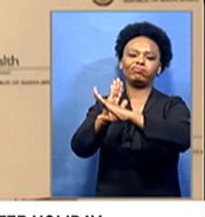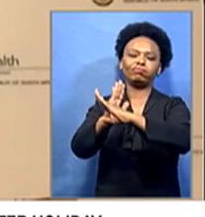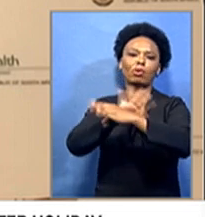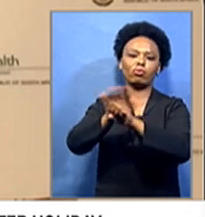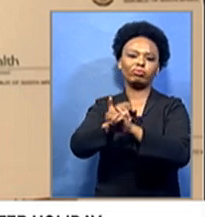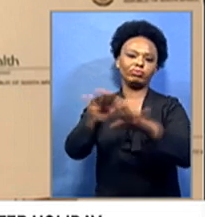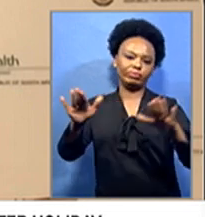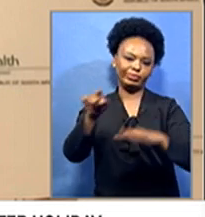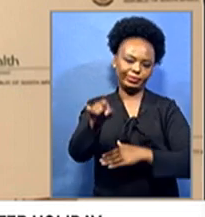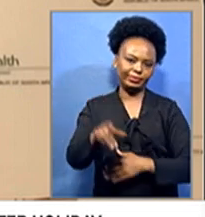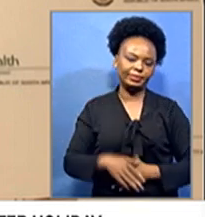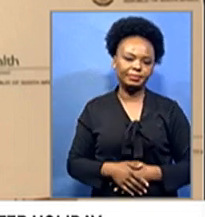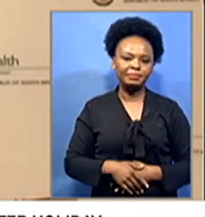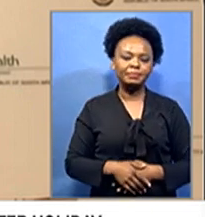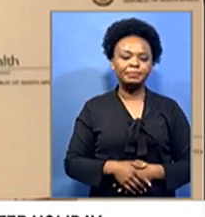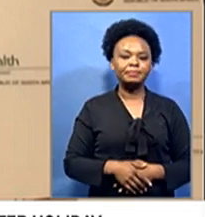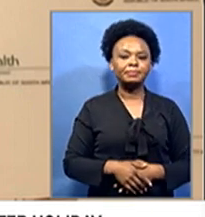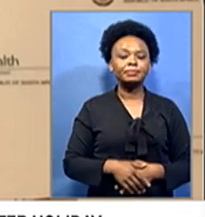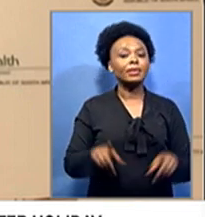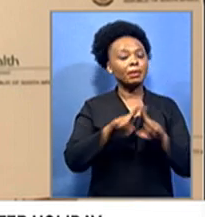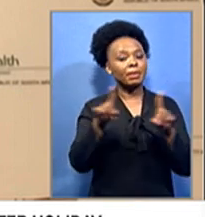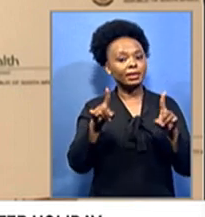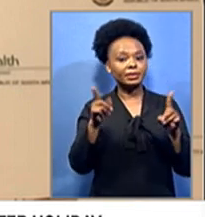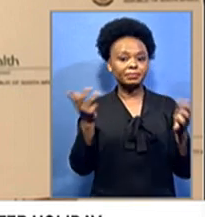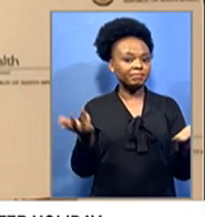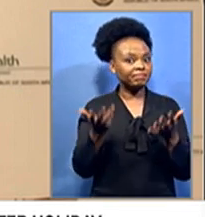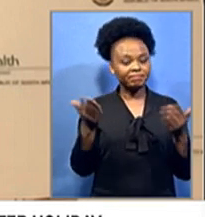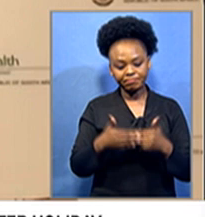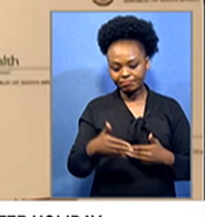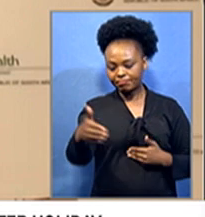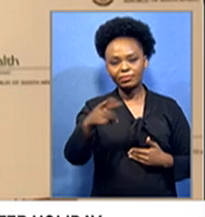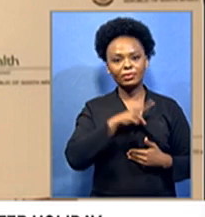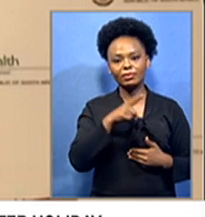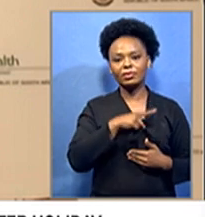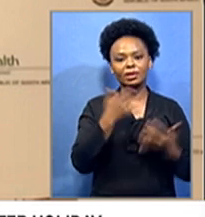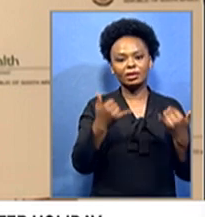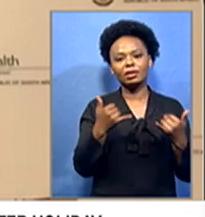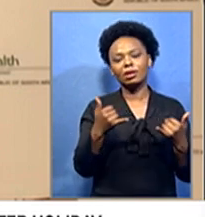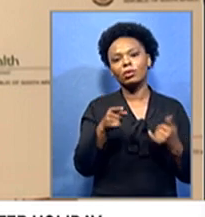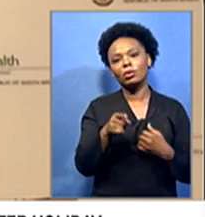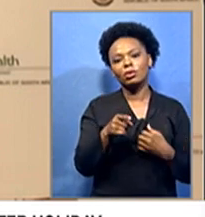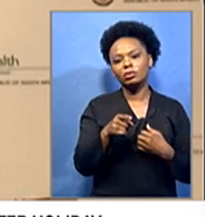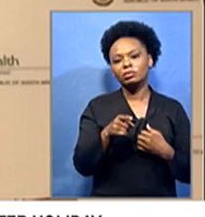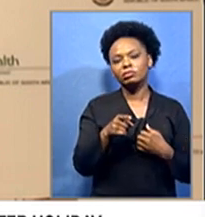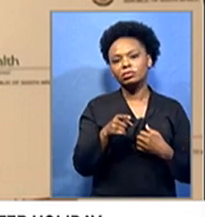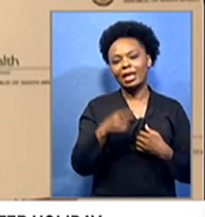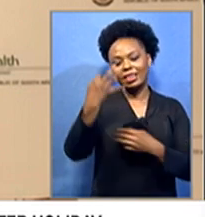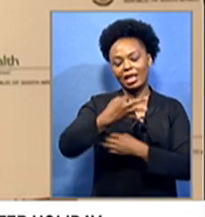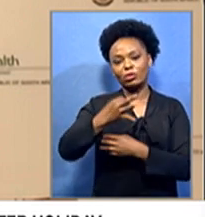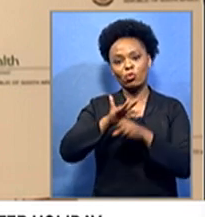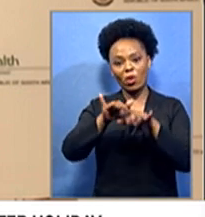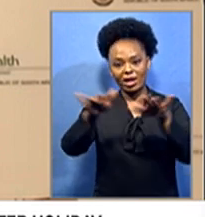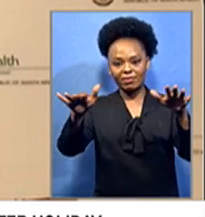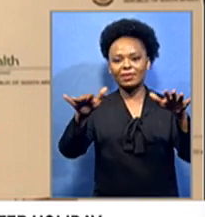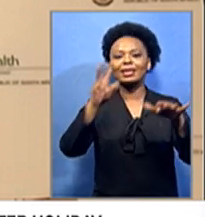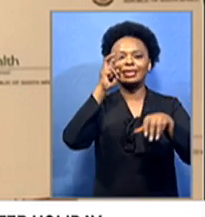as possible, but it will come at some point. As we are going on with the vaccines, we can't say it can stop the third wave. We need to vaccinate as